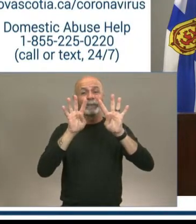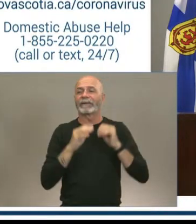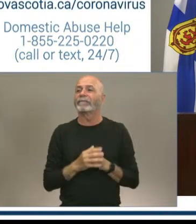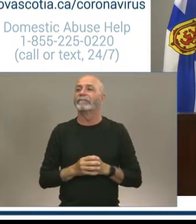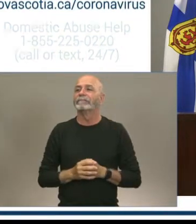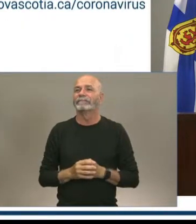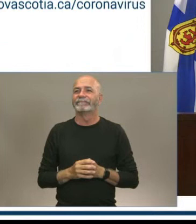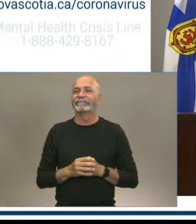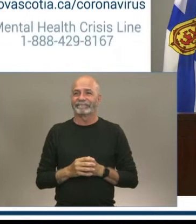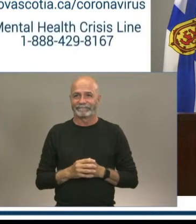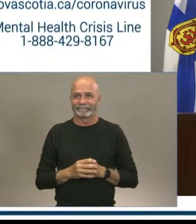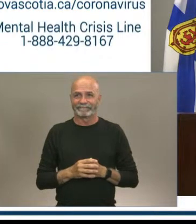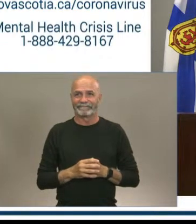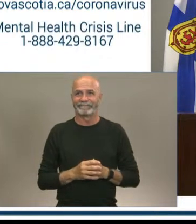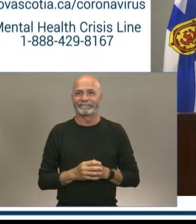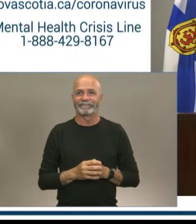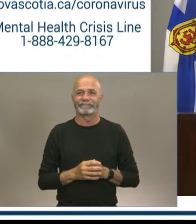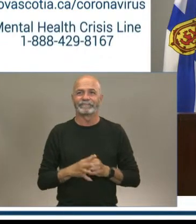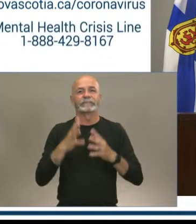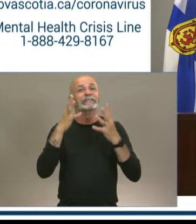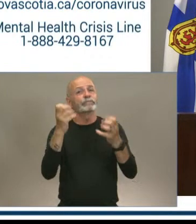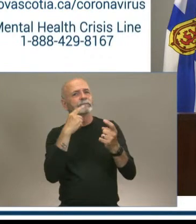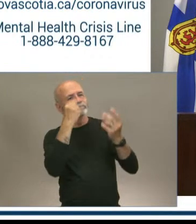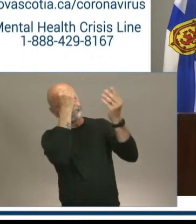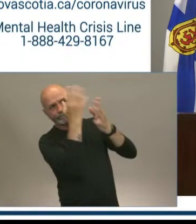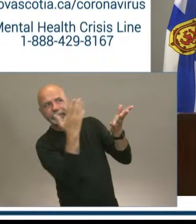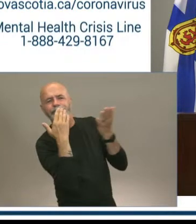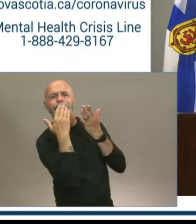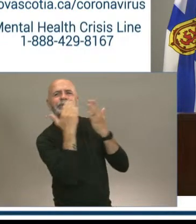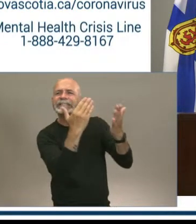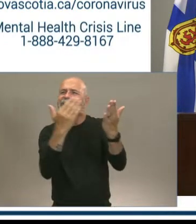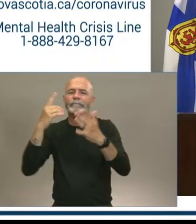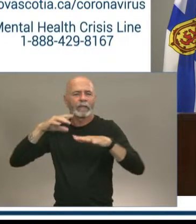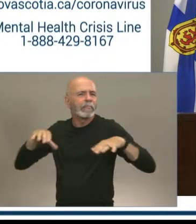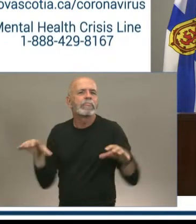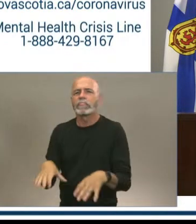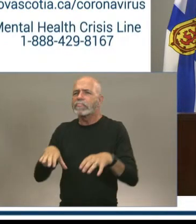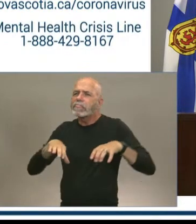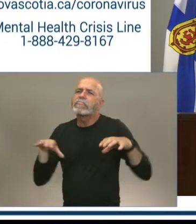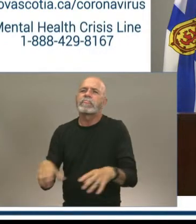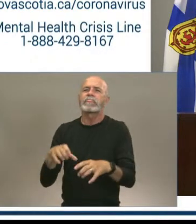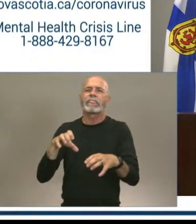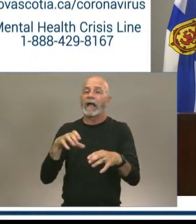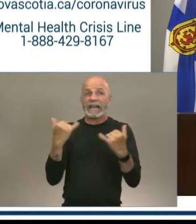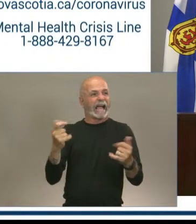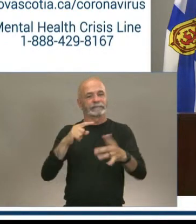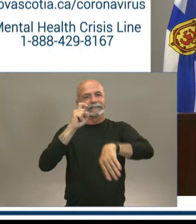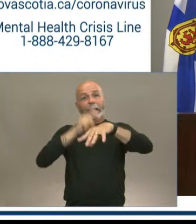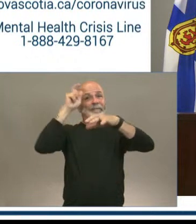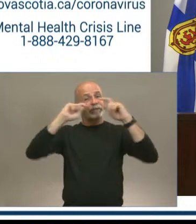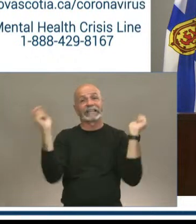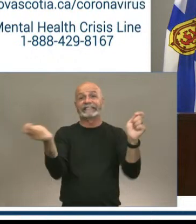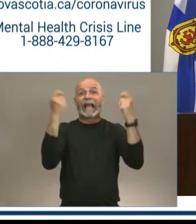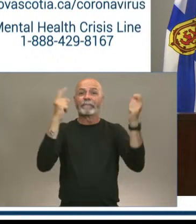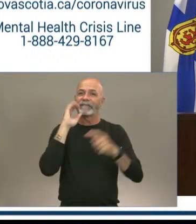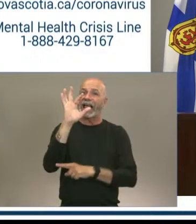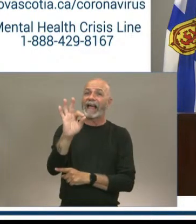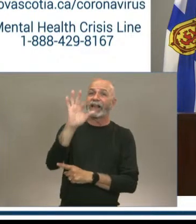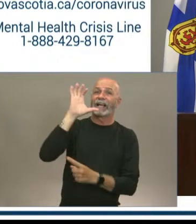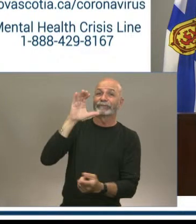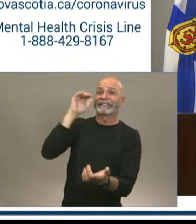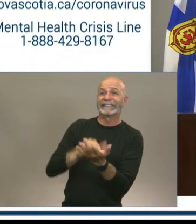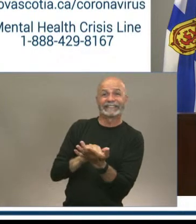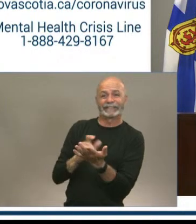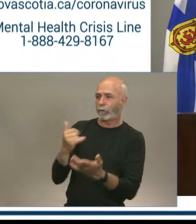So I'd like to, first of all, thank you for your work you're doing as we celebrate the 900,000 doses, and welcome to the briefing today,